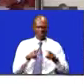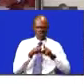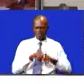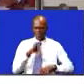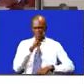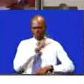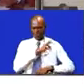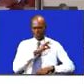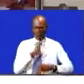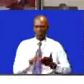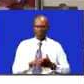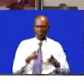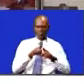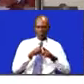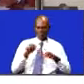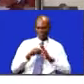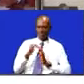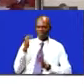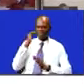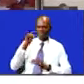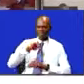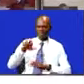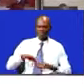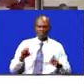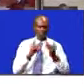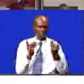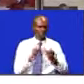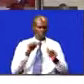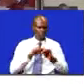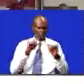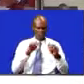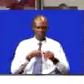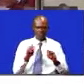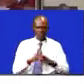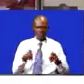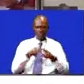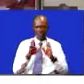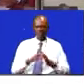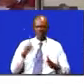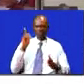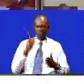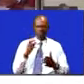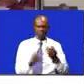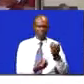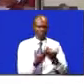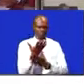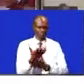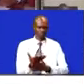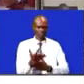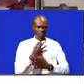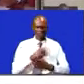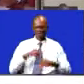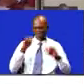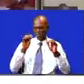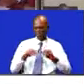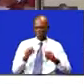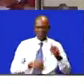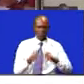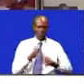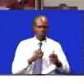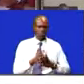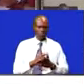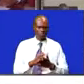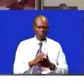tich modwaro ni Siaya waka kata department mar agriculture value chains mage kata pith kod pur mage mwaketo mbele